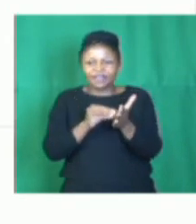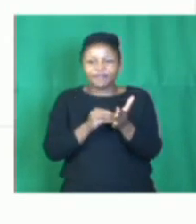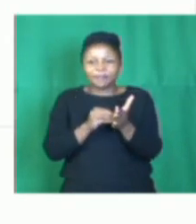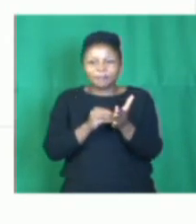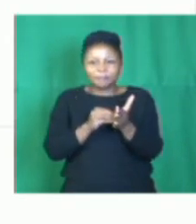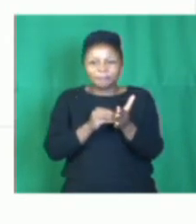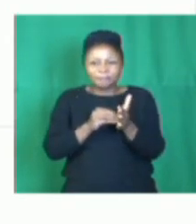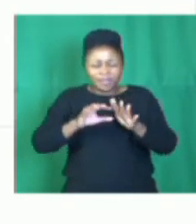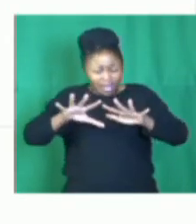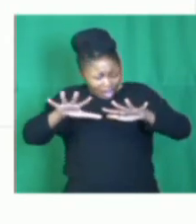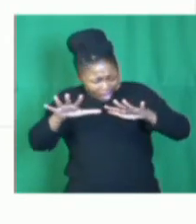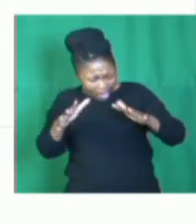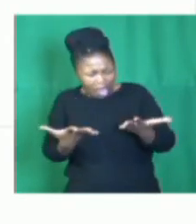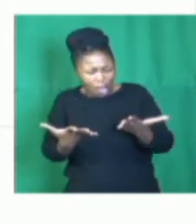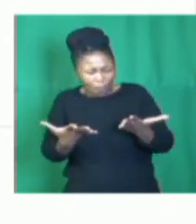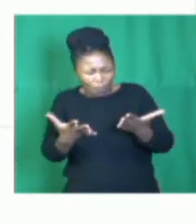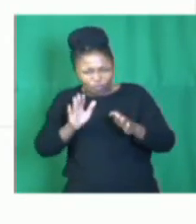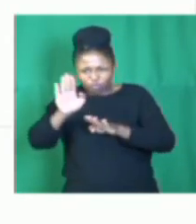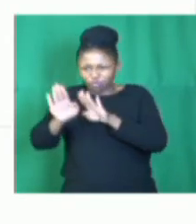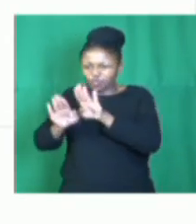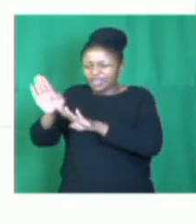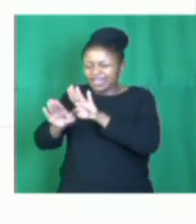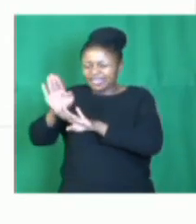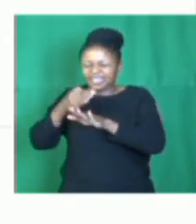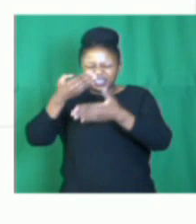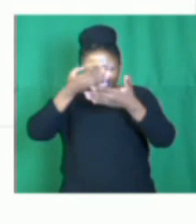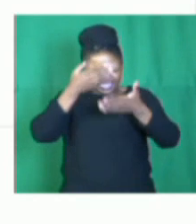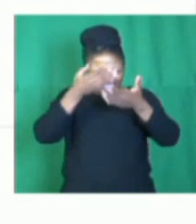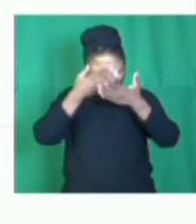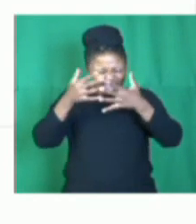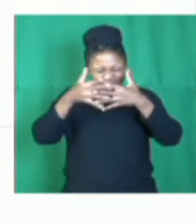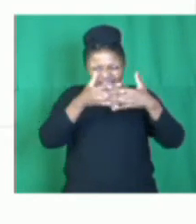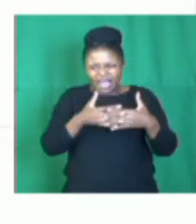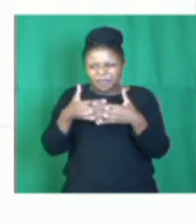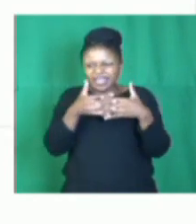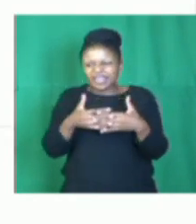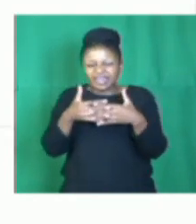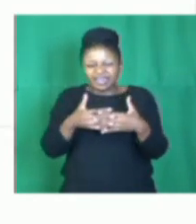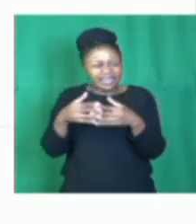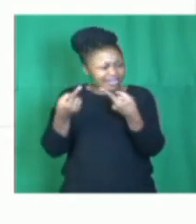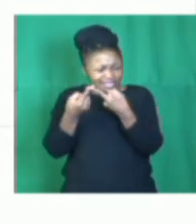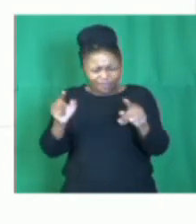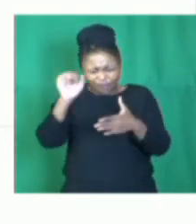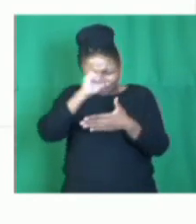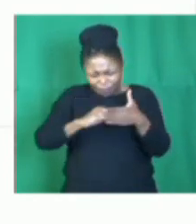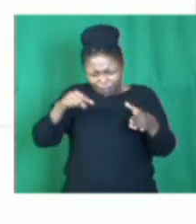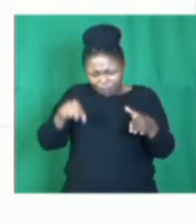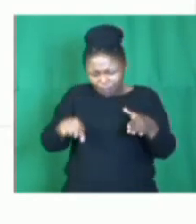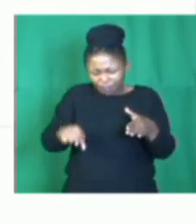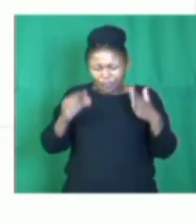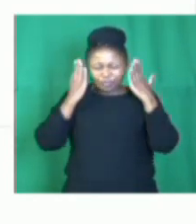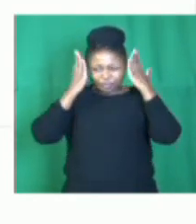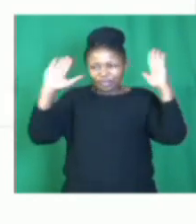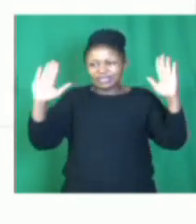students studying in the US differ from those who study locally? We are saying you